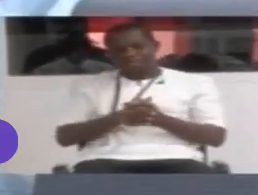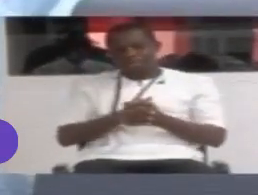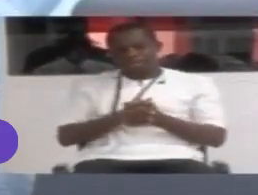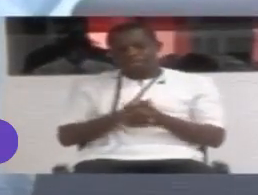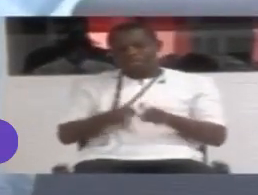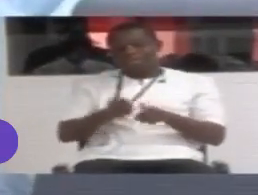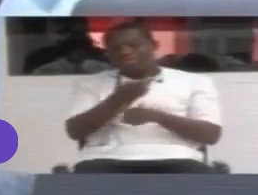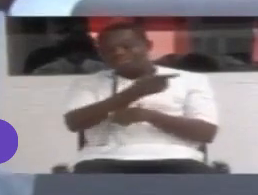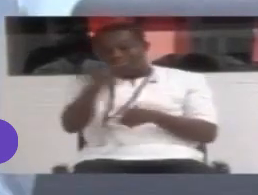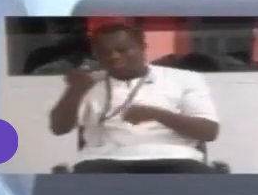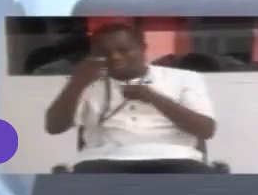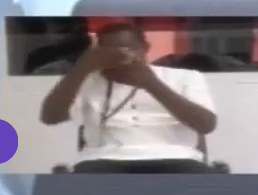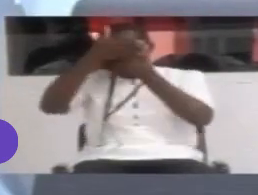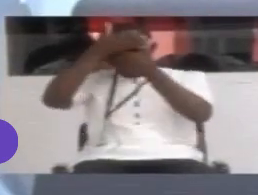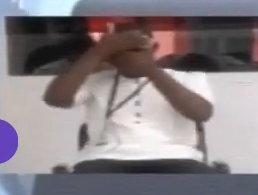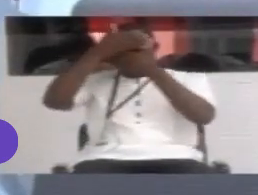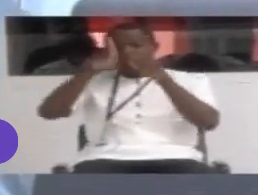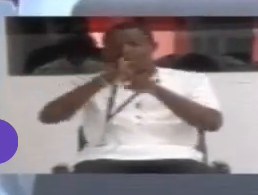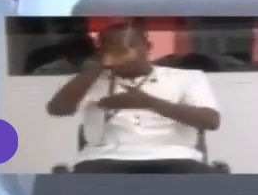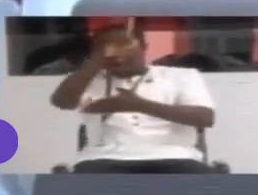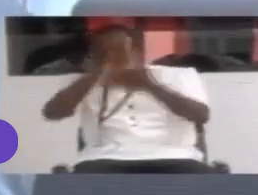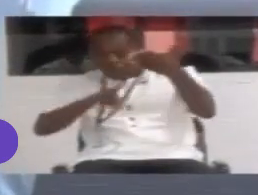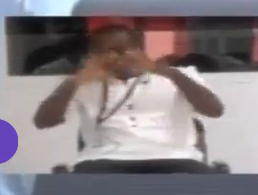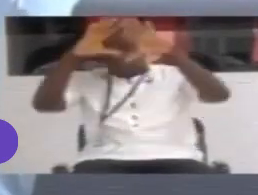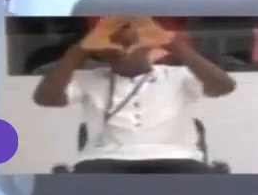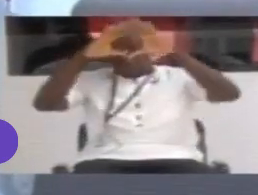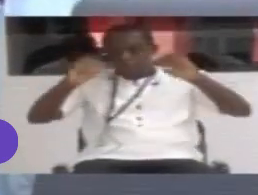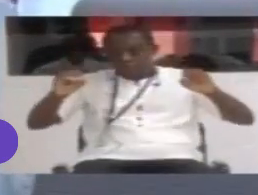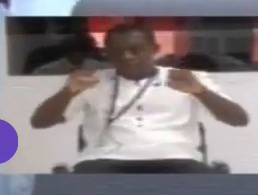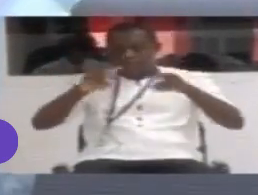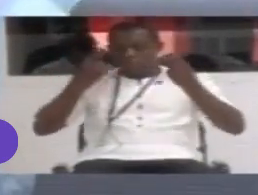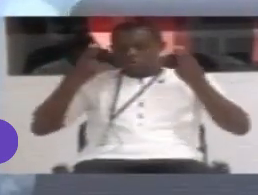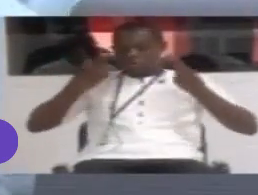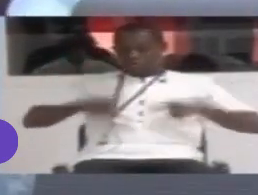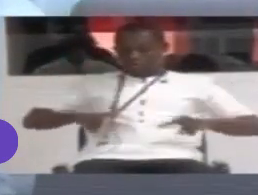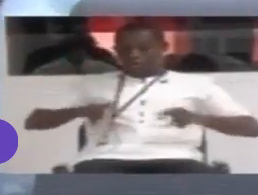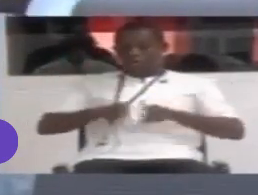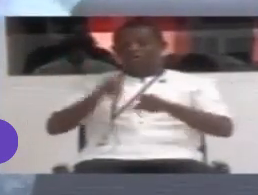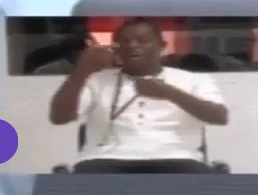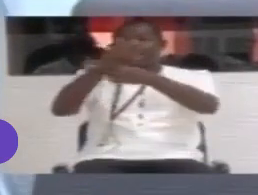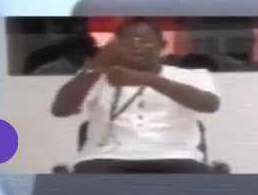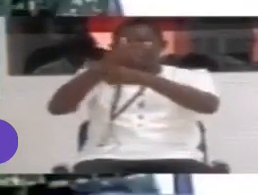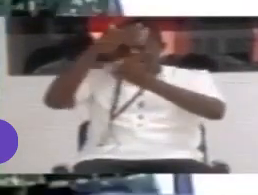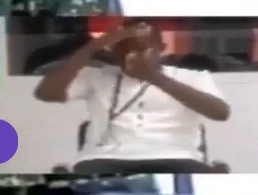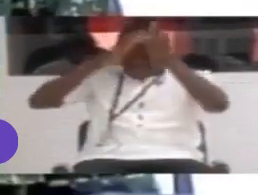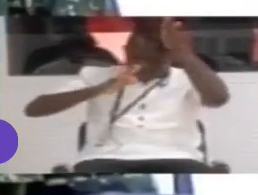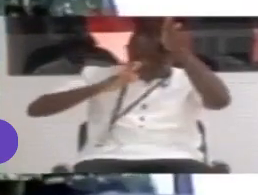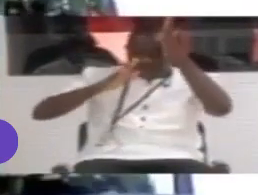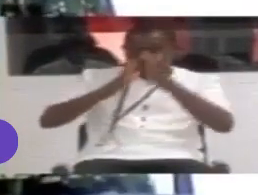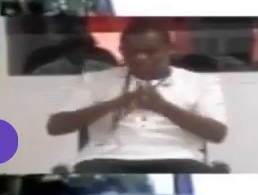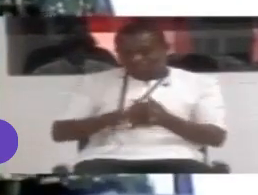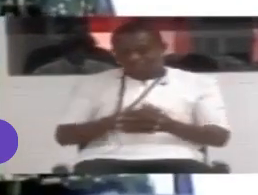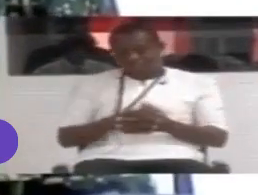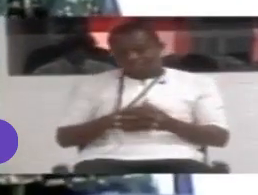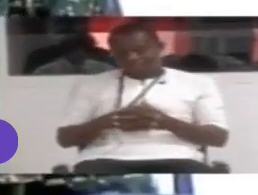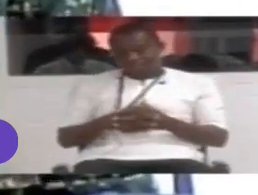Those masks, where are they part of the official uniforms of Gambia Armed Forces? Mask yu